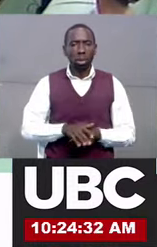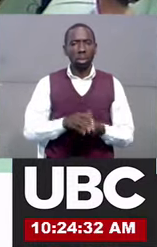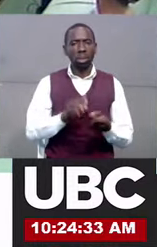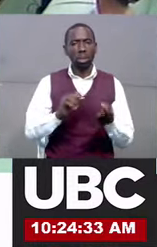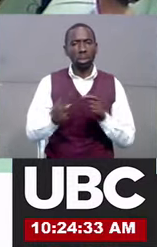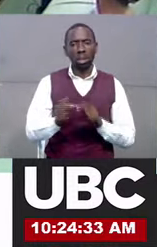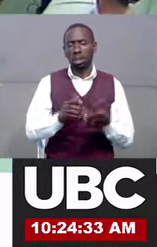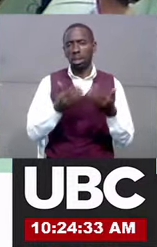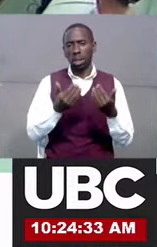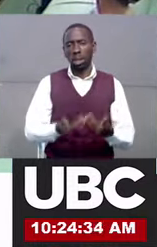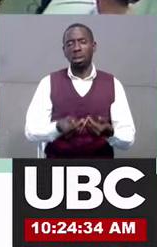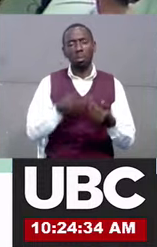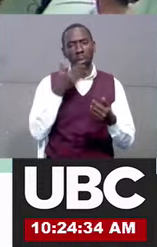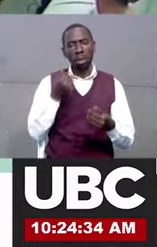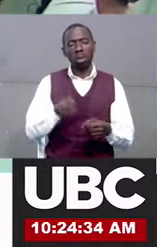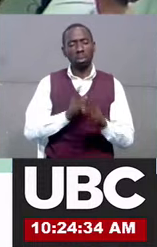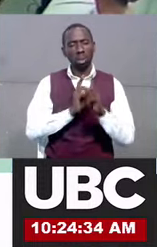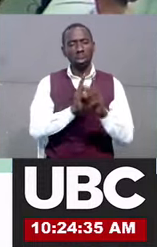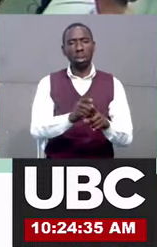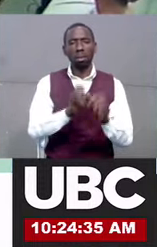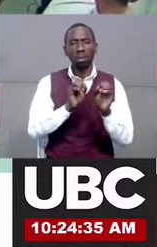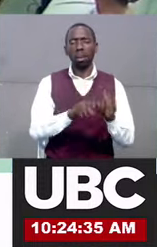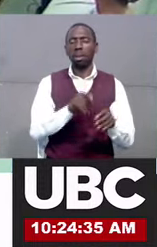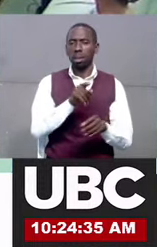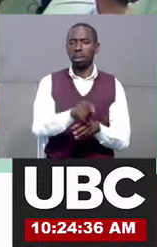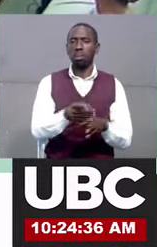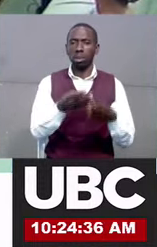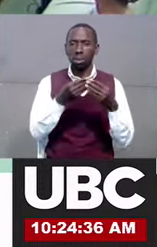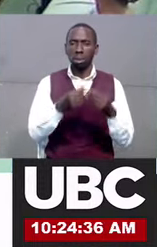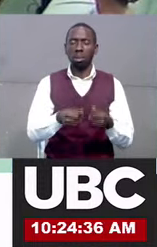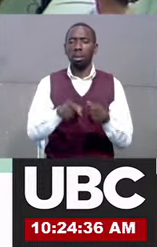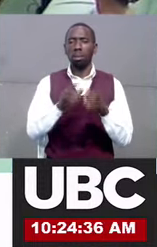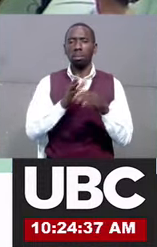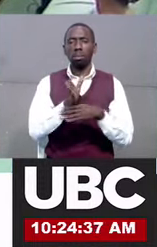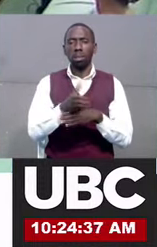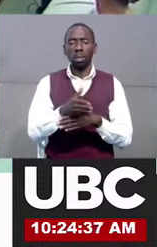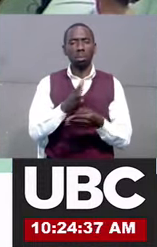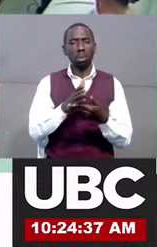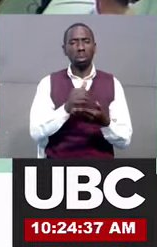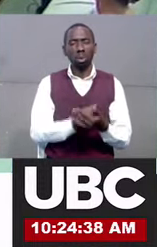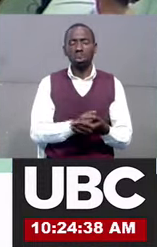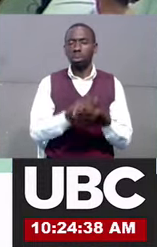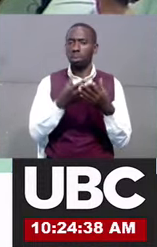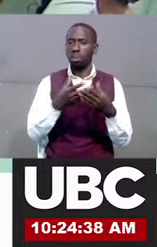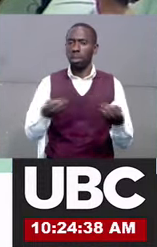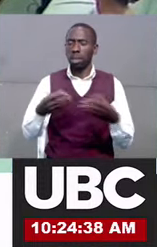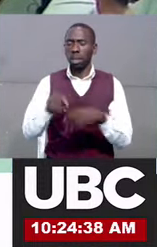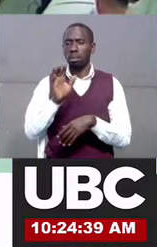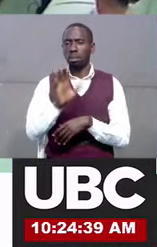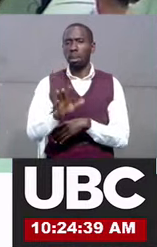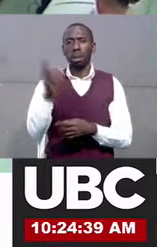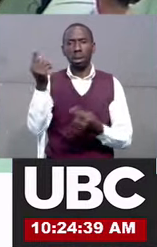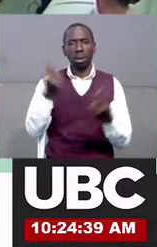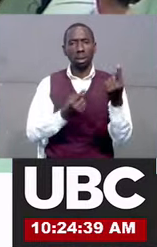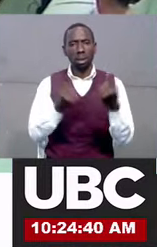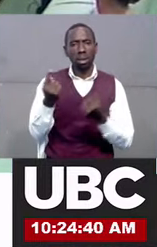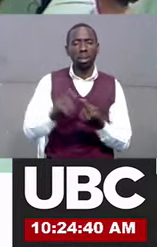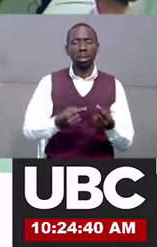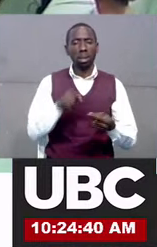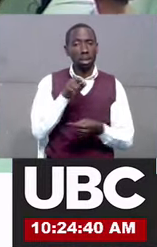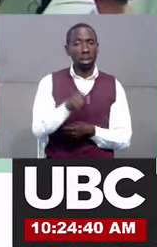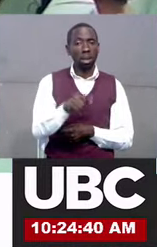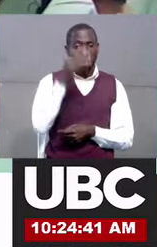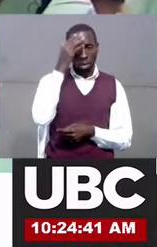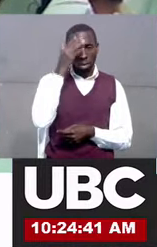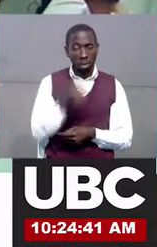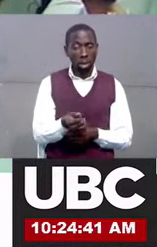think, Right Honourable Speaker, it's procedurally well that this is attended to by the very Minister? Because we are missing attendance in this House, and I think that is the very reason